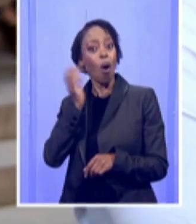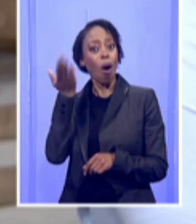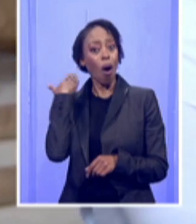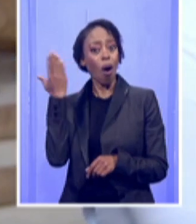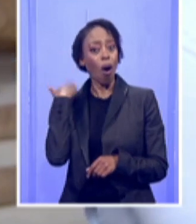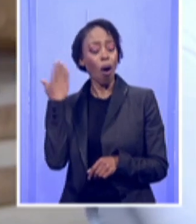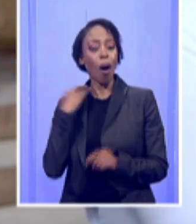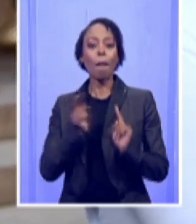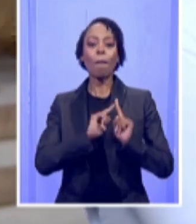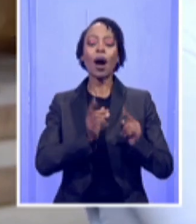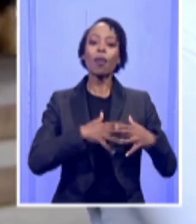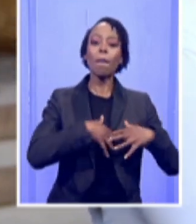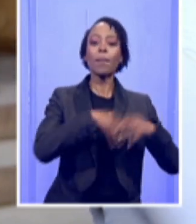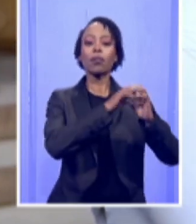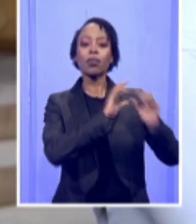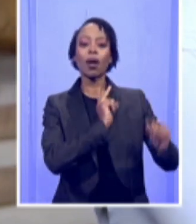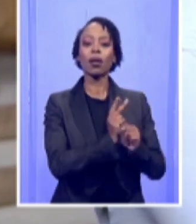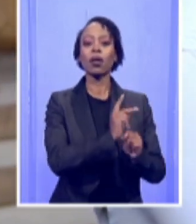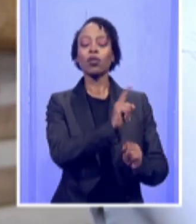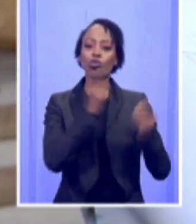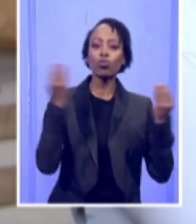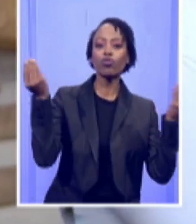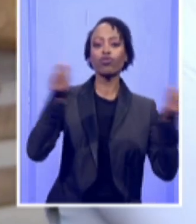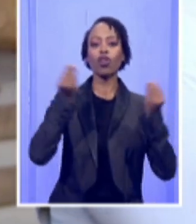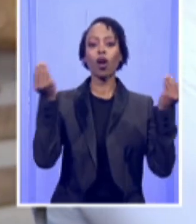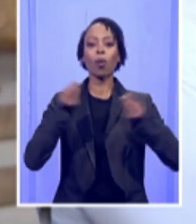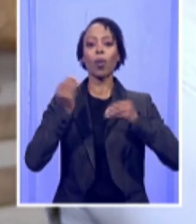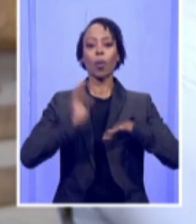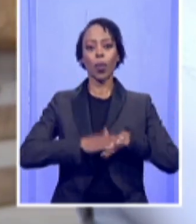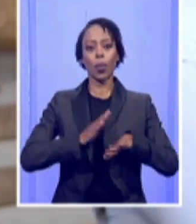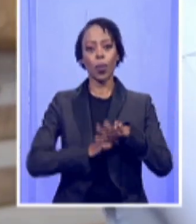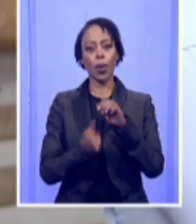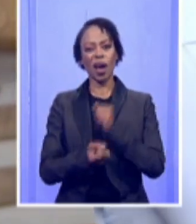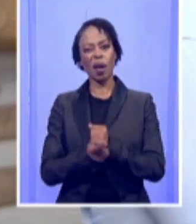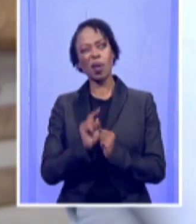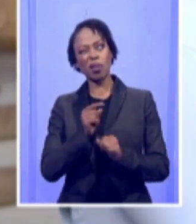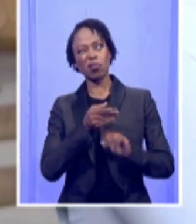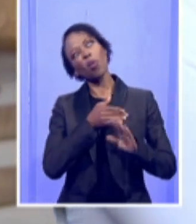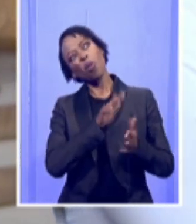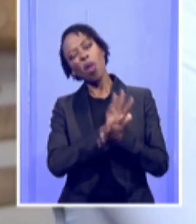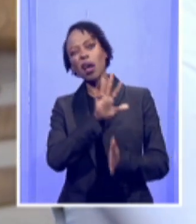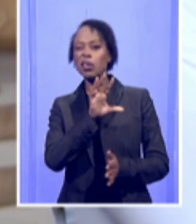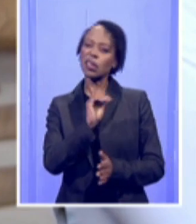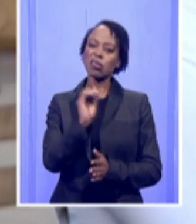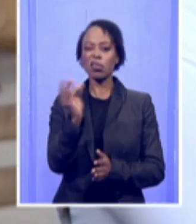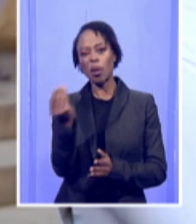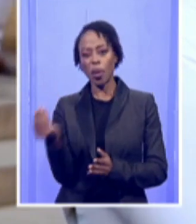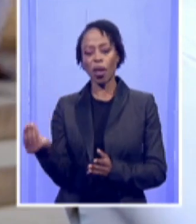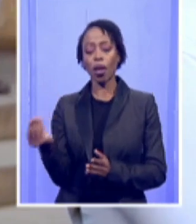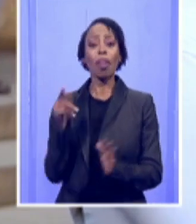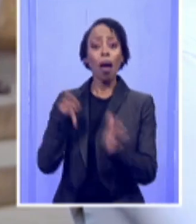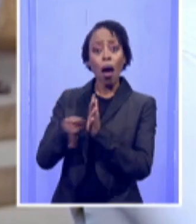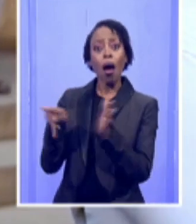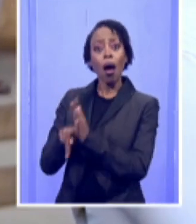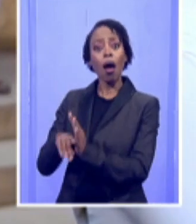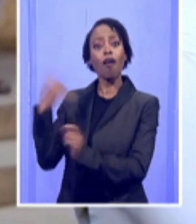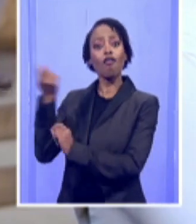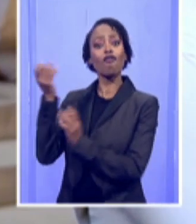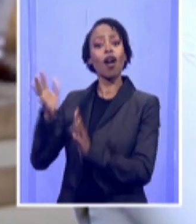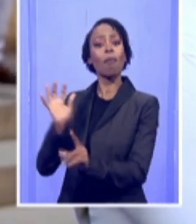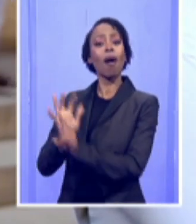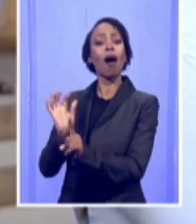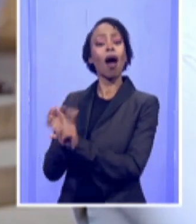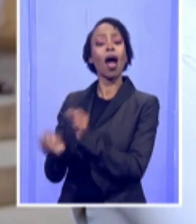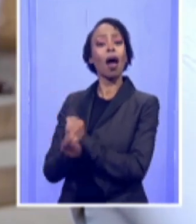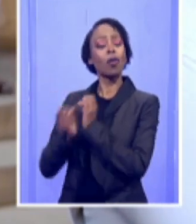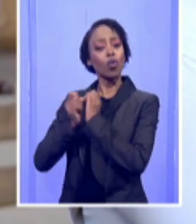and I testified to that effect as well. But he then popularized it again in the early 90s. And then there was a sudden spike in farm murders and farm attacks after he started singing